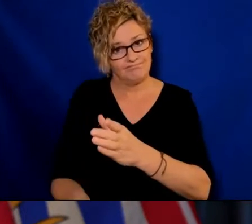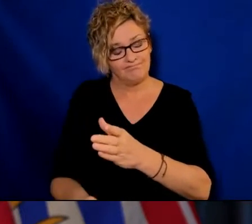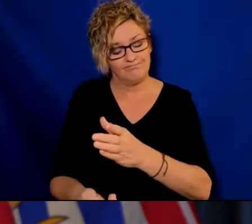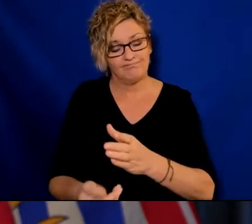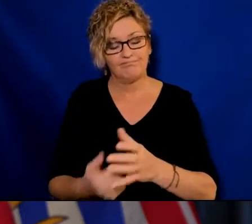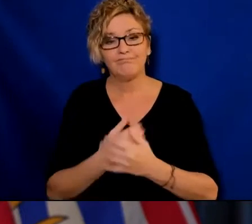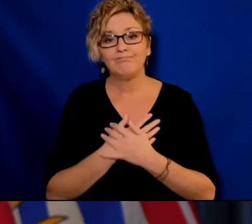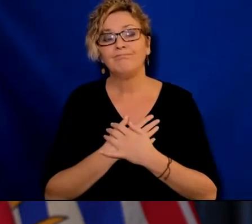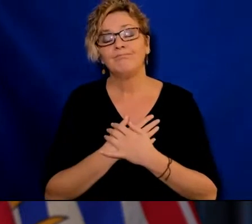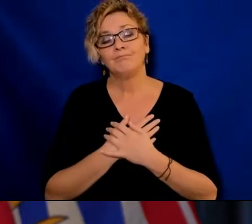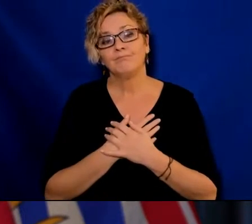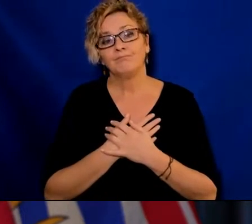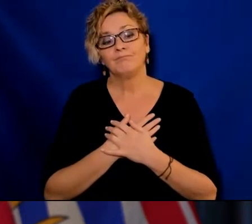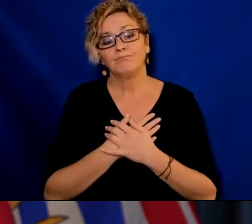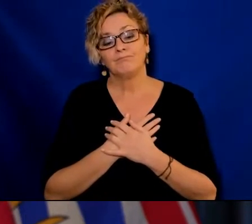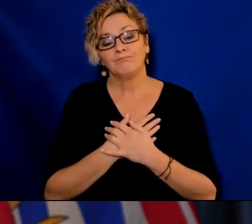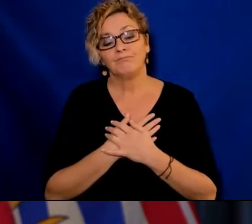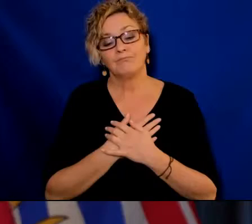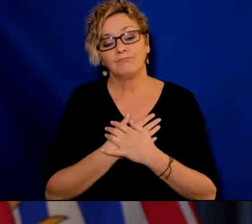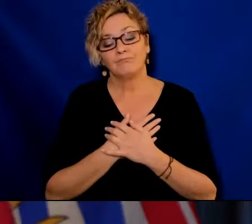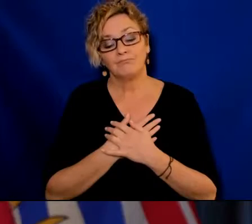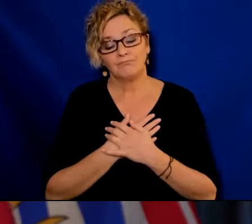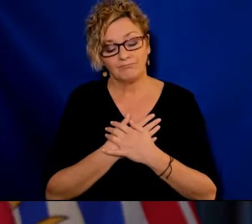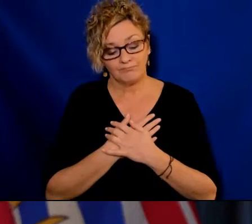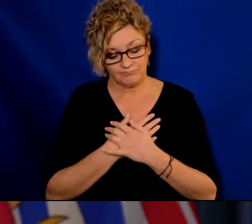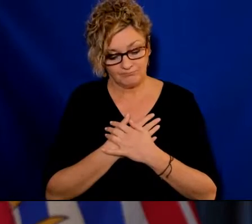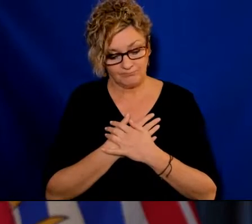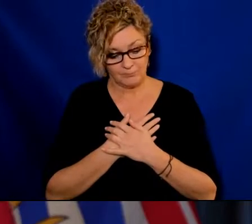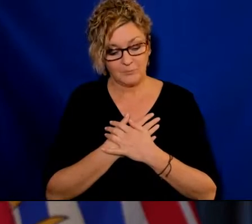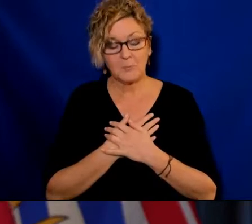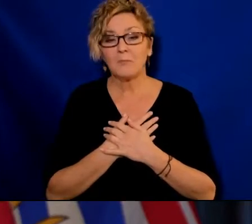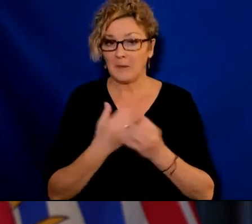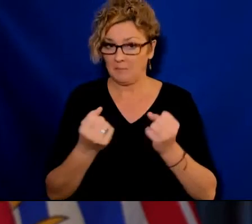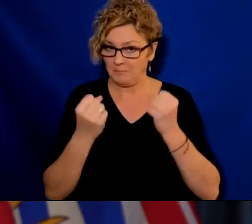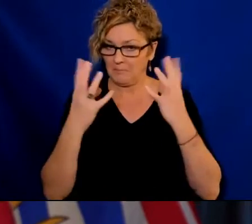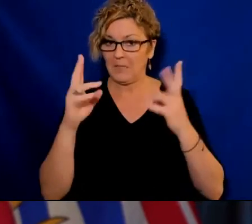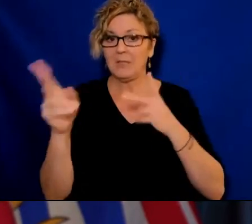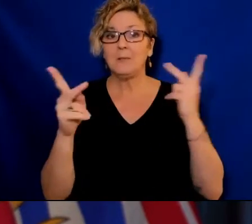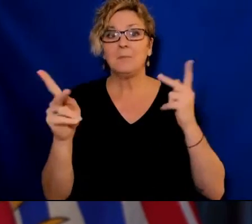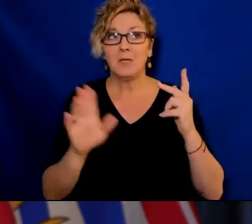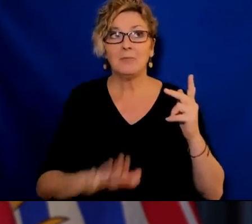We continue to have a large number of people under active public health monitoring,